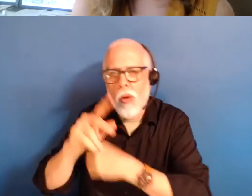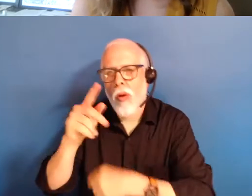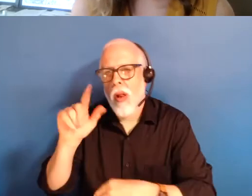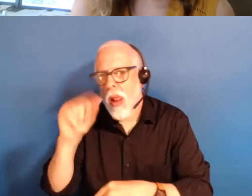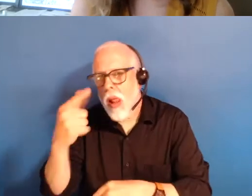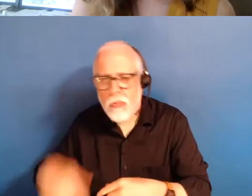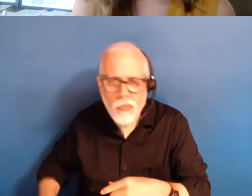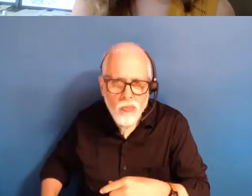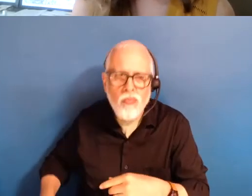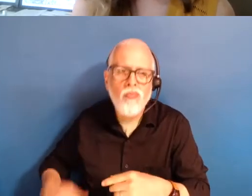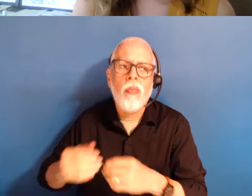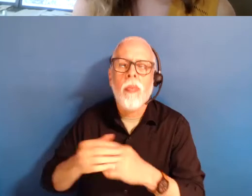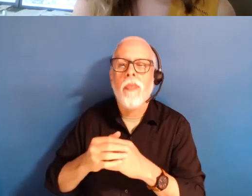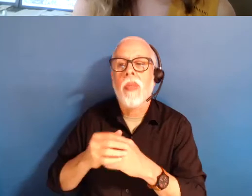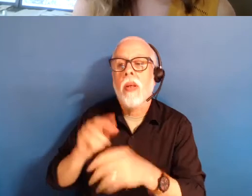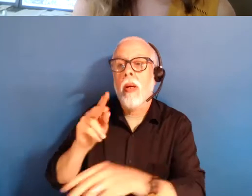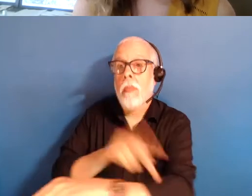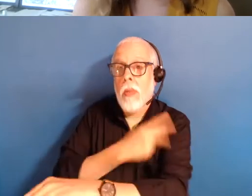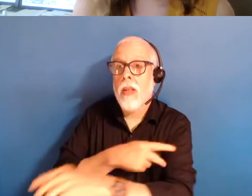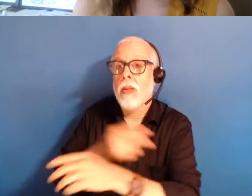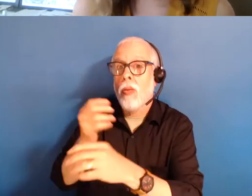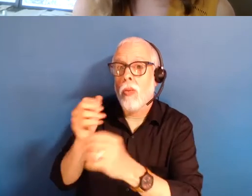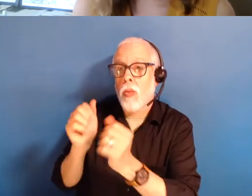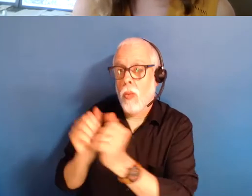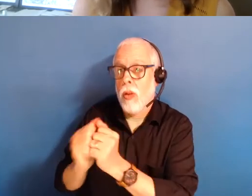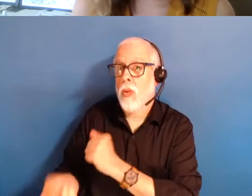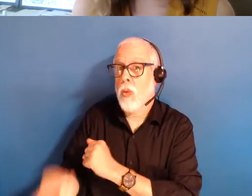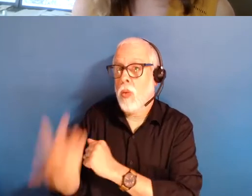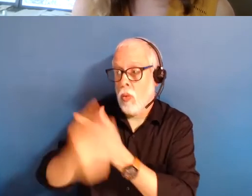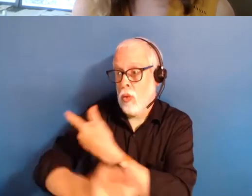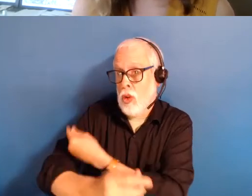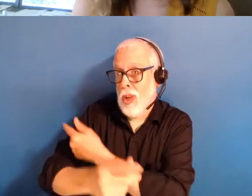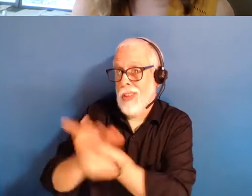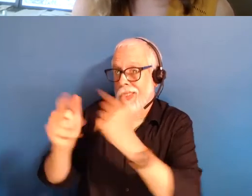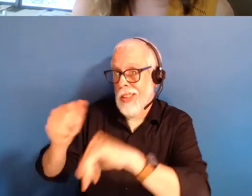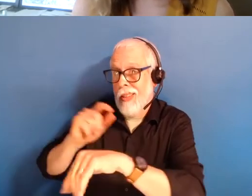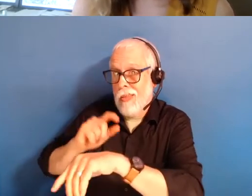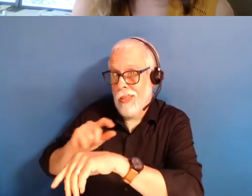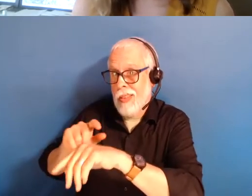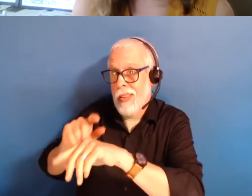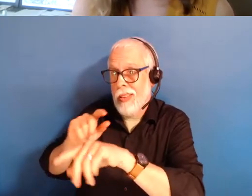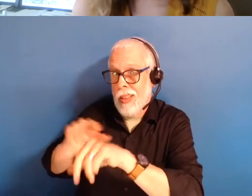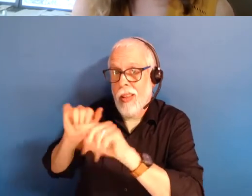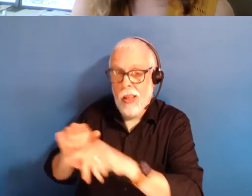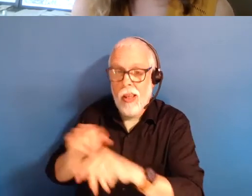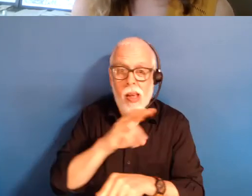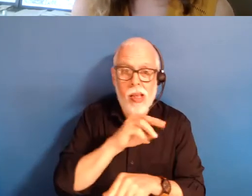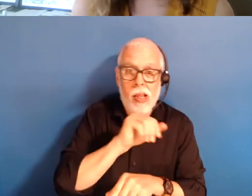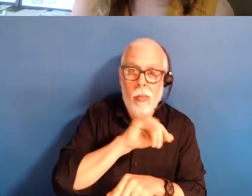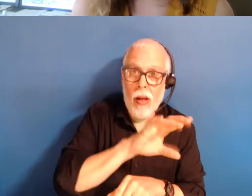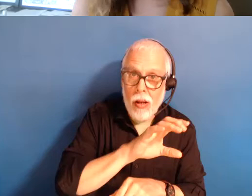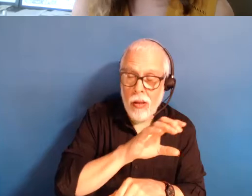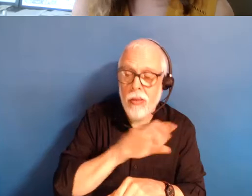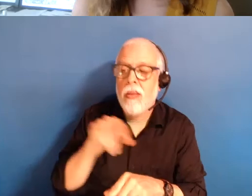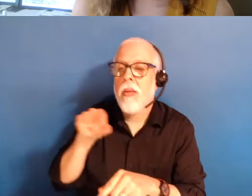potentially. So patients who received 2 injections at the same time of these antibodies, there